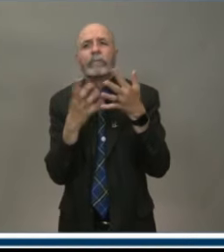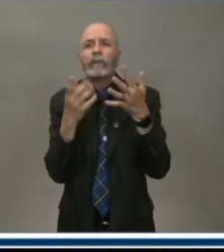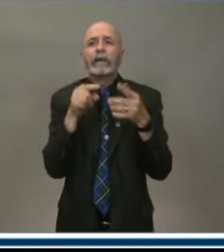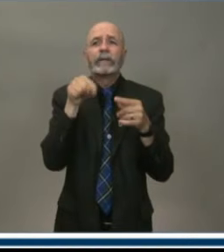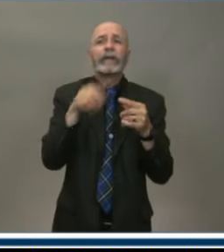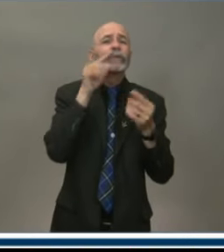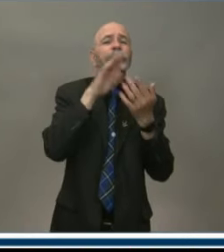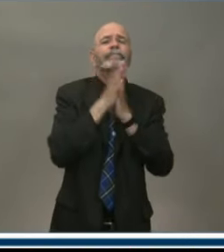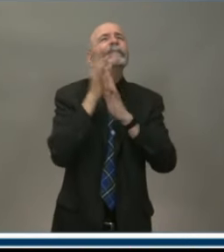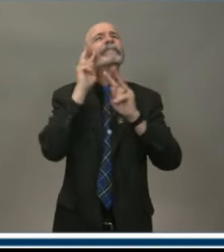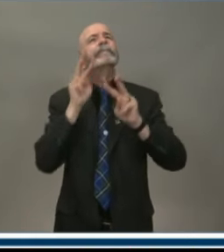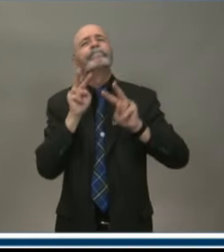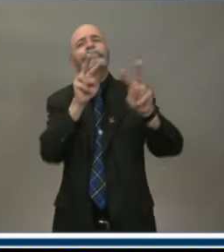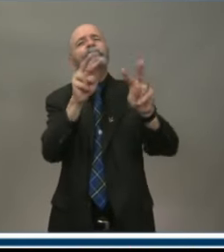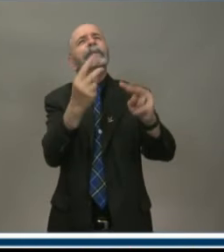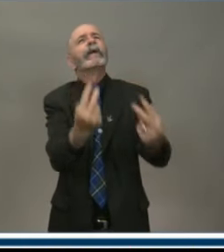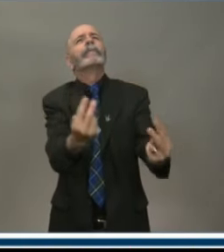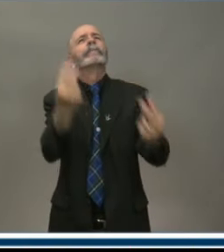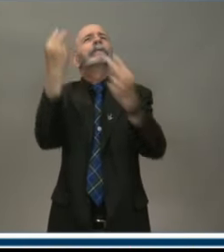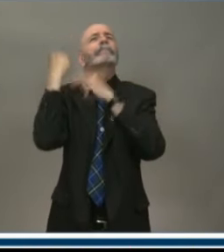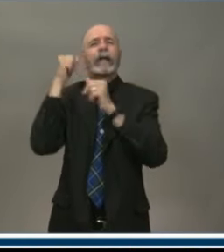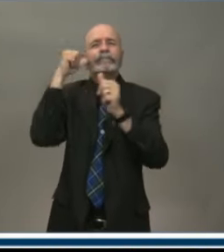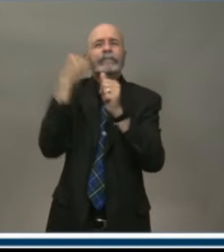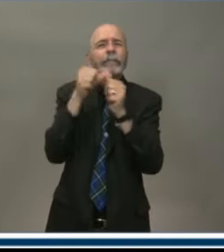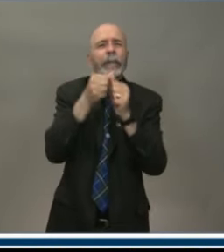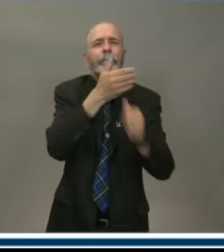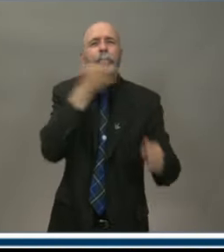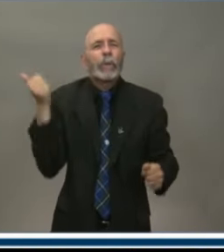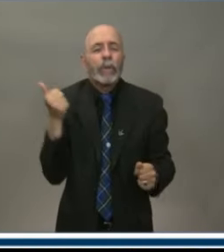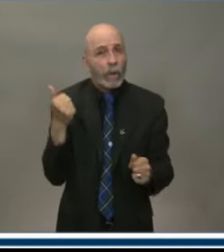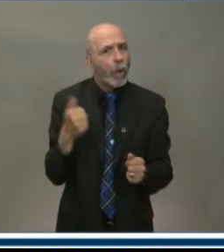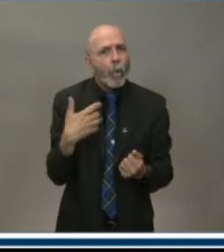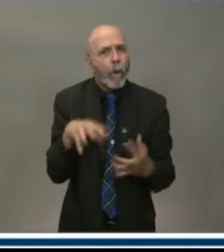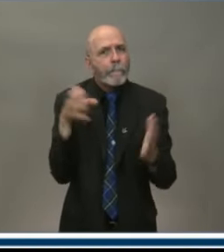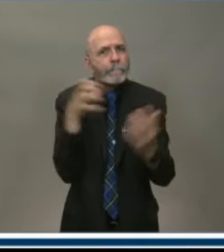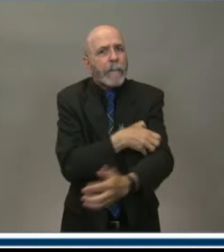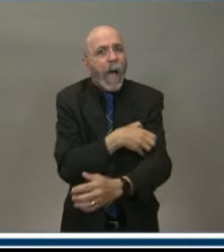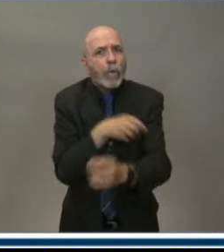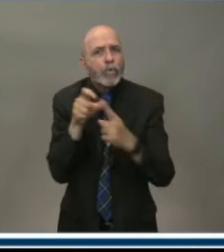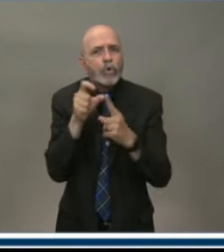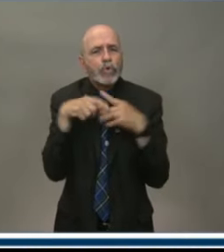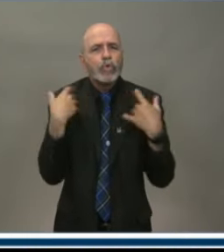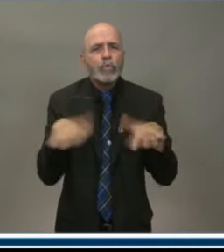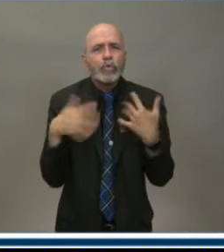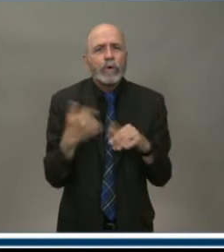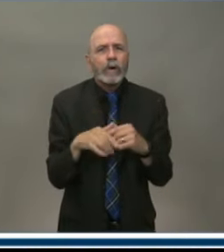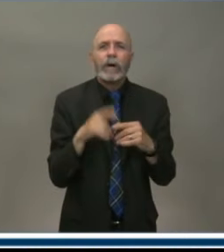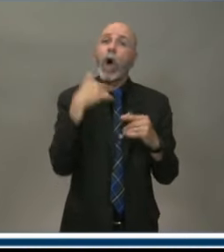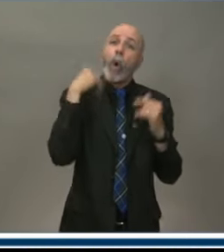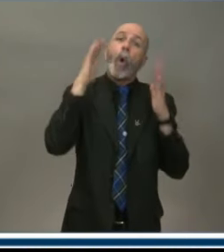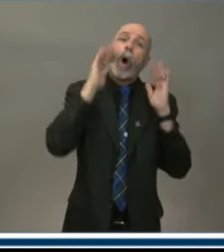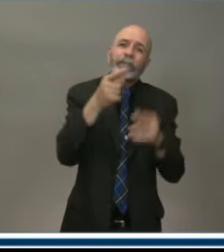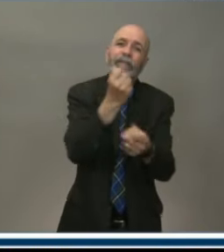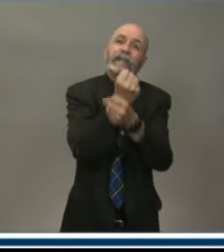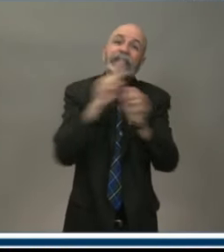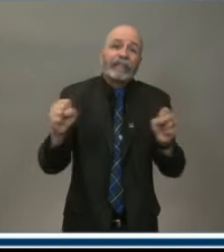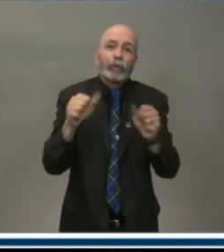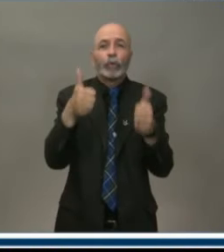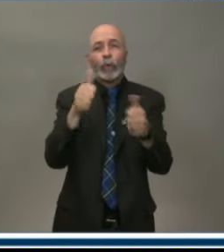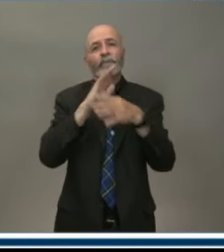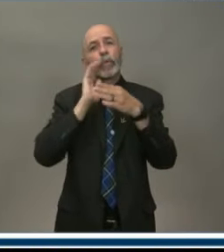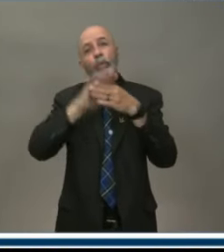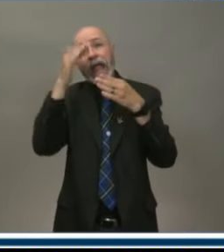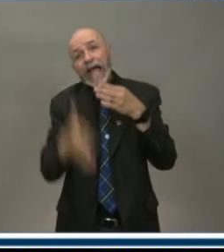from this historic time? I'll leave you with that thought and wish everyone a safe weekend. Thank you,